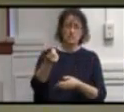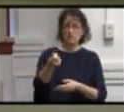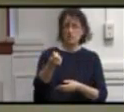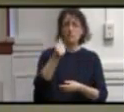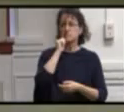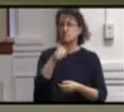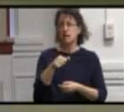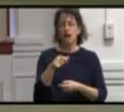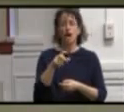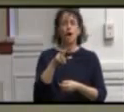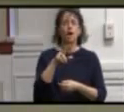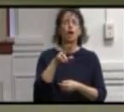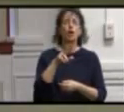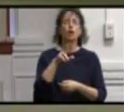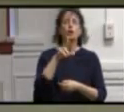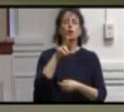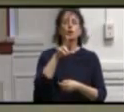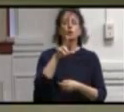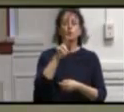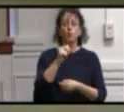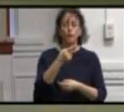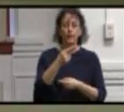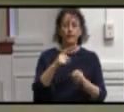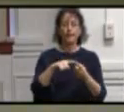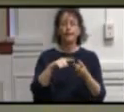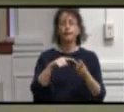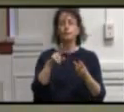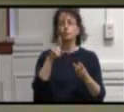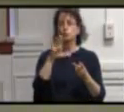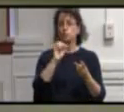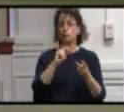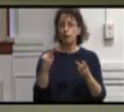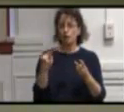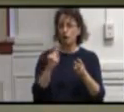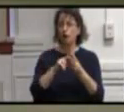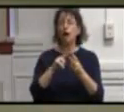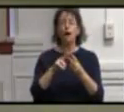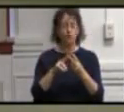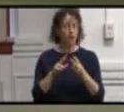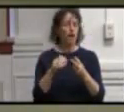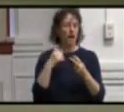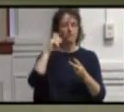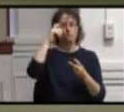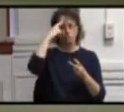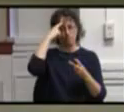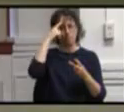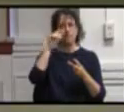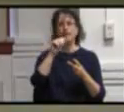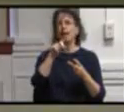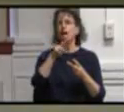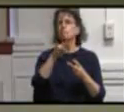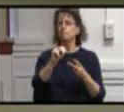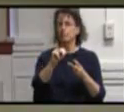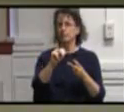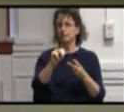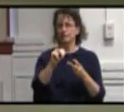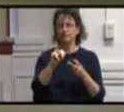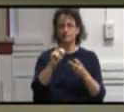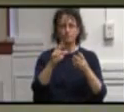like University of New Hampshire, University of Connecticut have solid public administration programs, and they may have alumni newsletters, and we'll look into